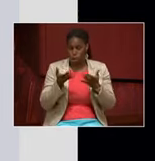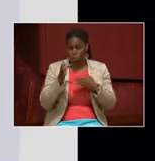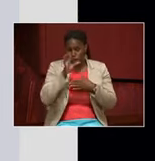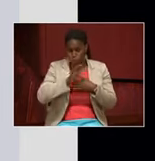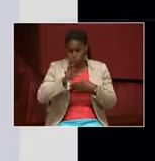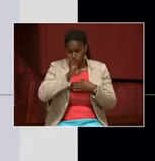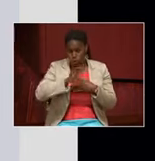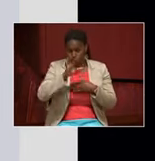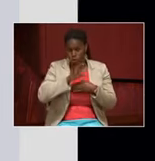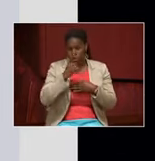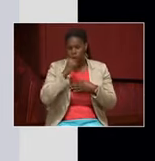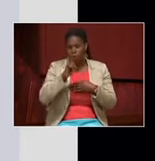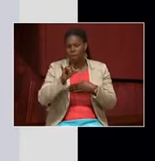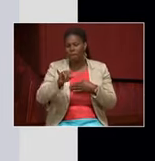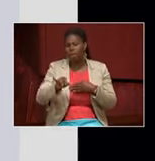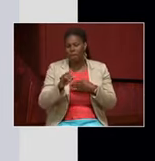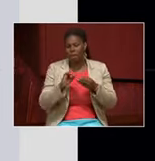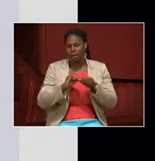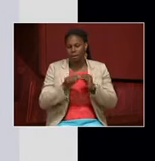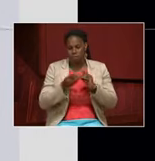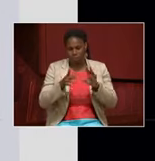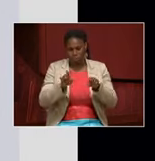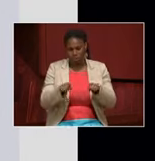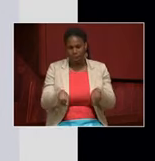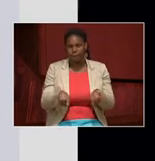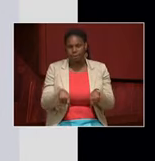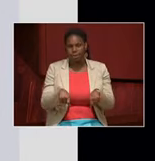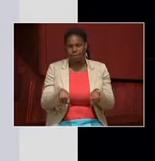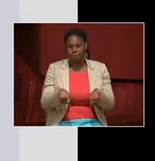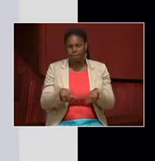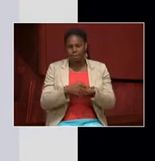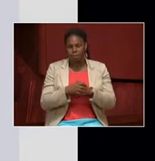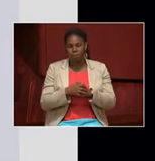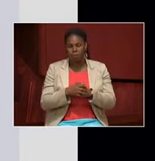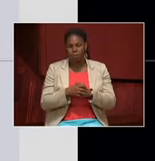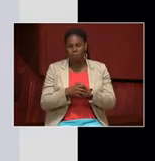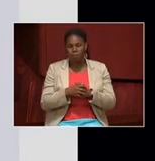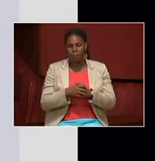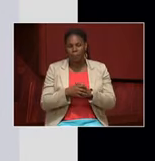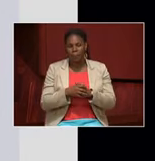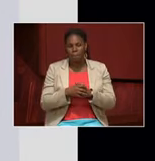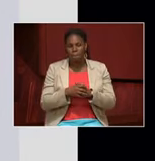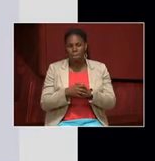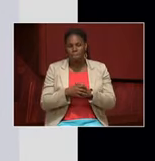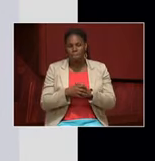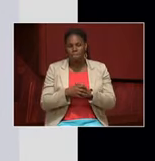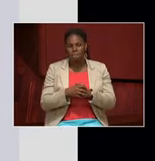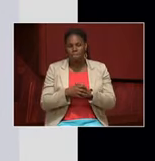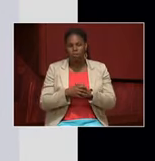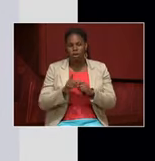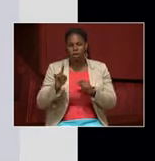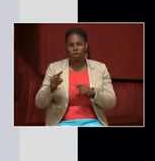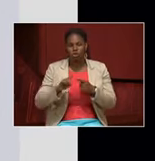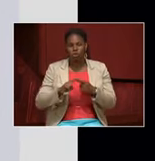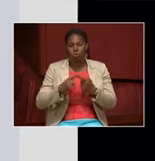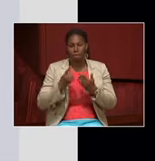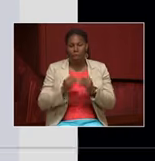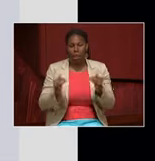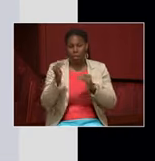search for that ARC number, you can use the online public catalog, and by going to their advanced